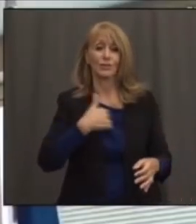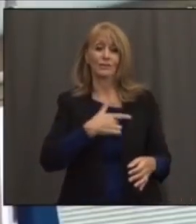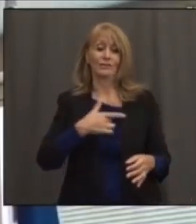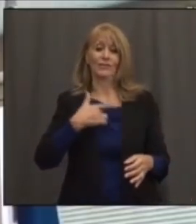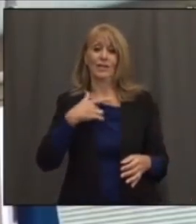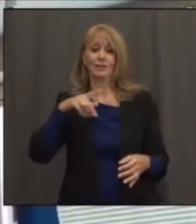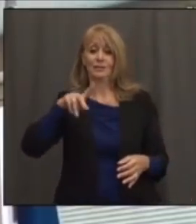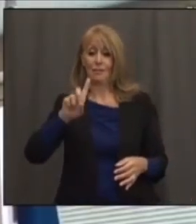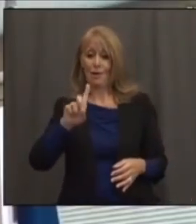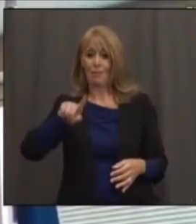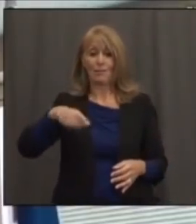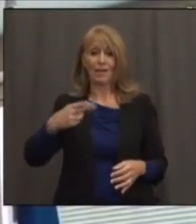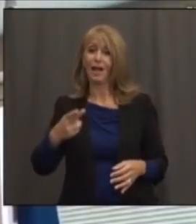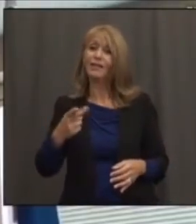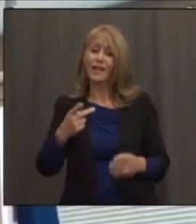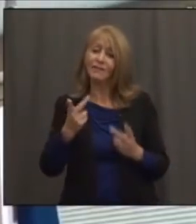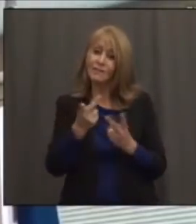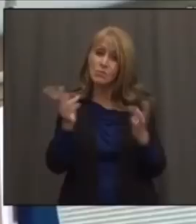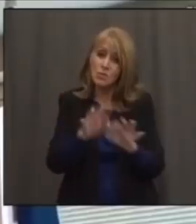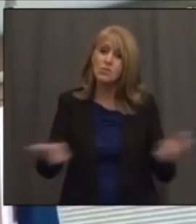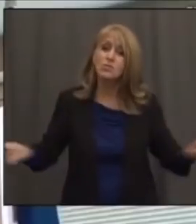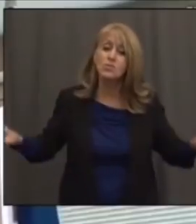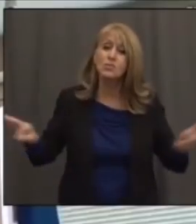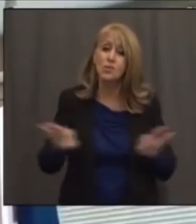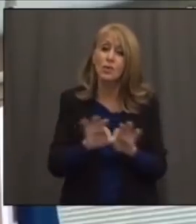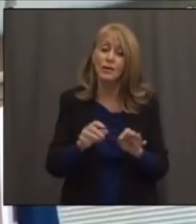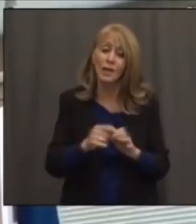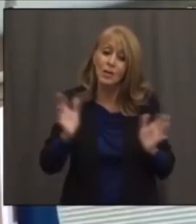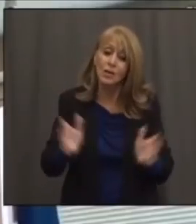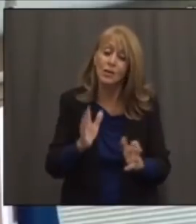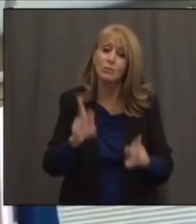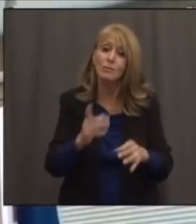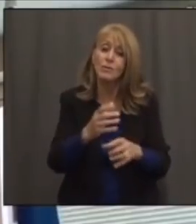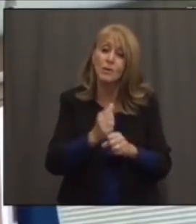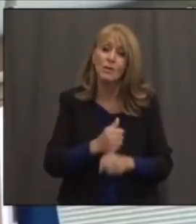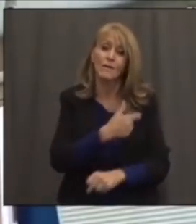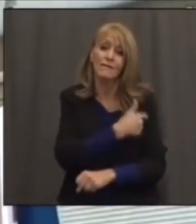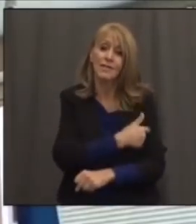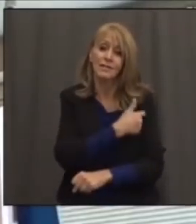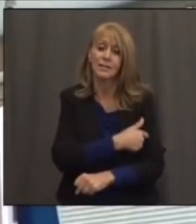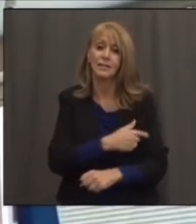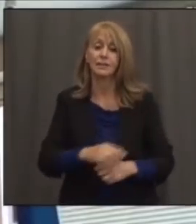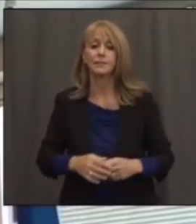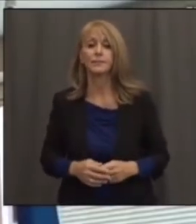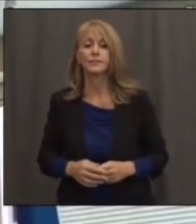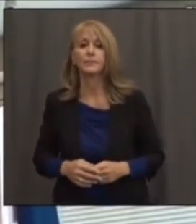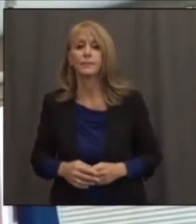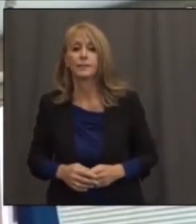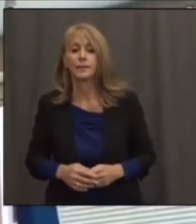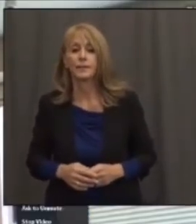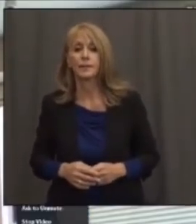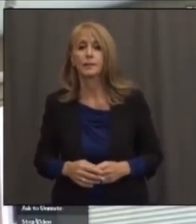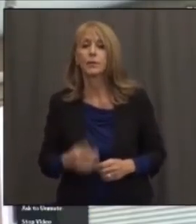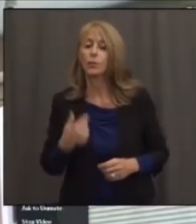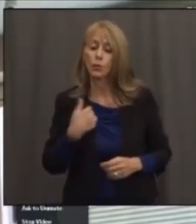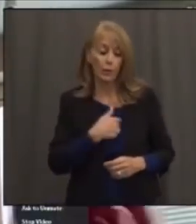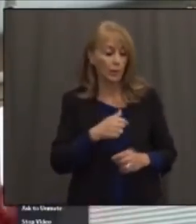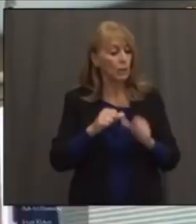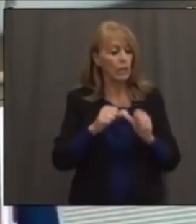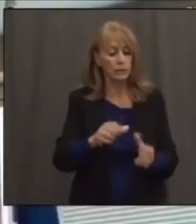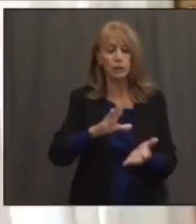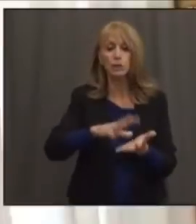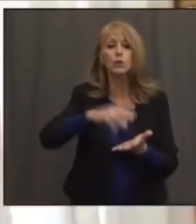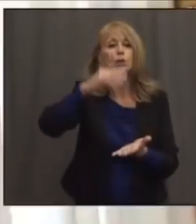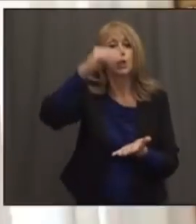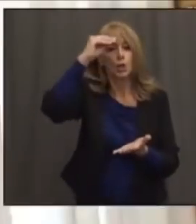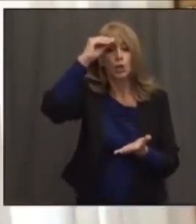department, for the governor, and for the state. The other part of it is we're going to keep innovating, right? We're going to keep learning from what